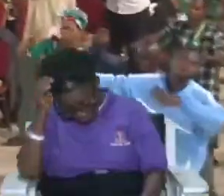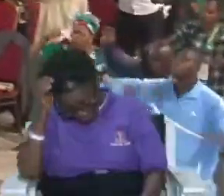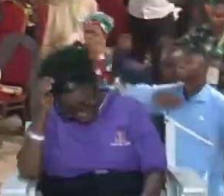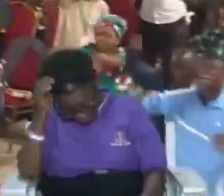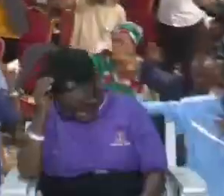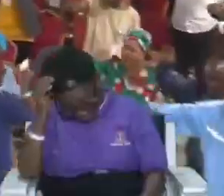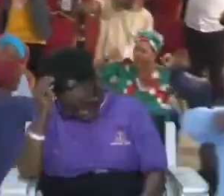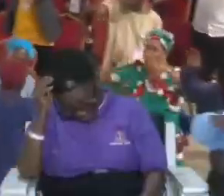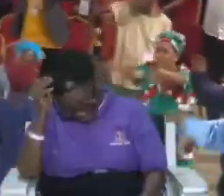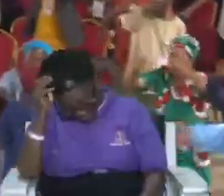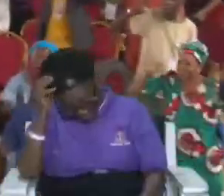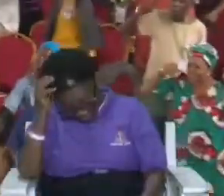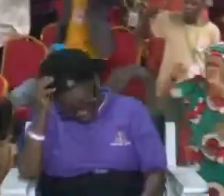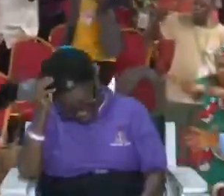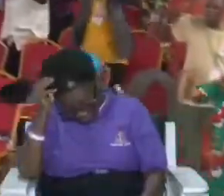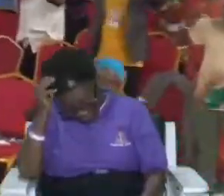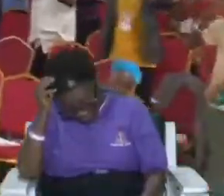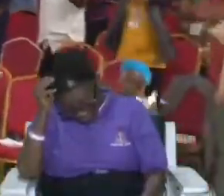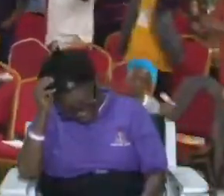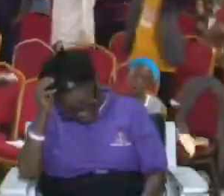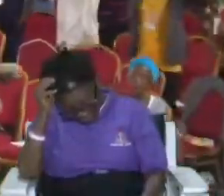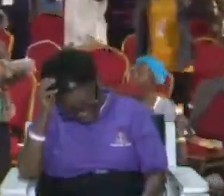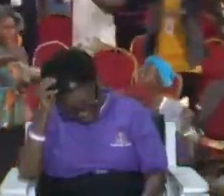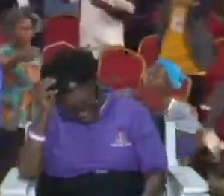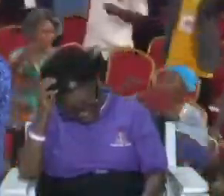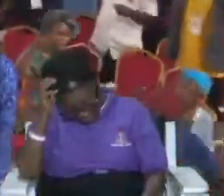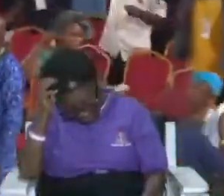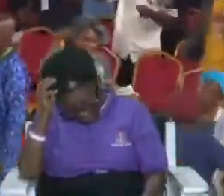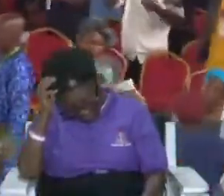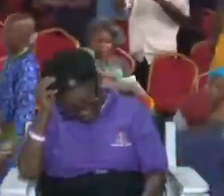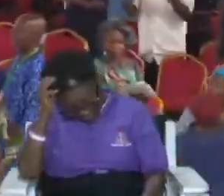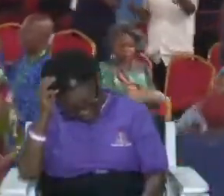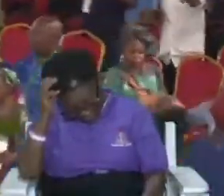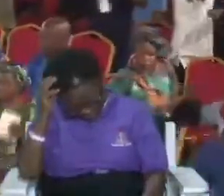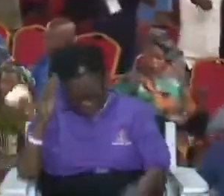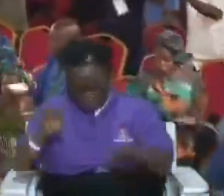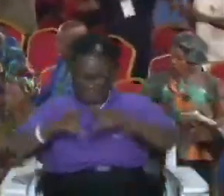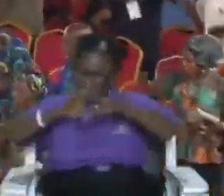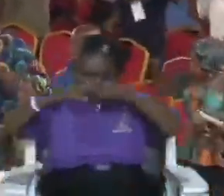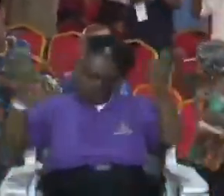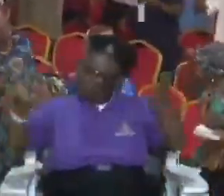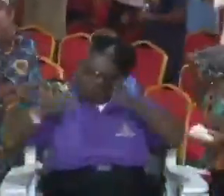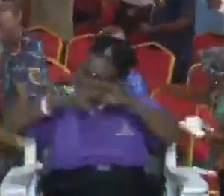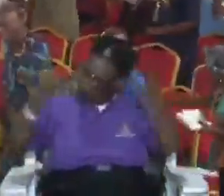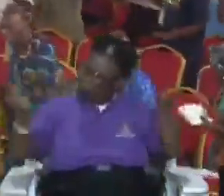Open now. In the mighty name of Jesus,